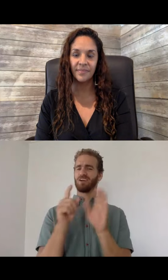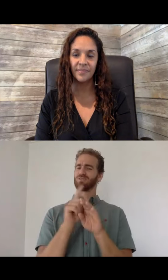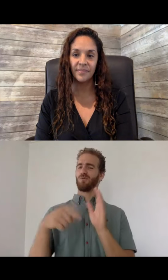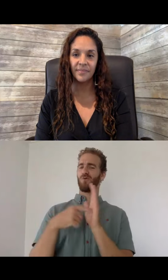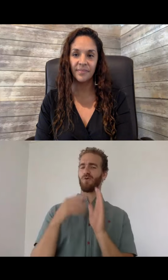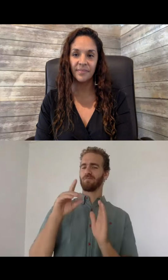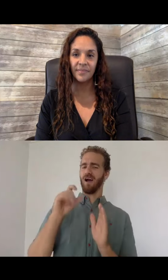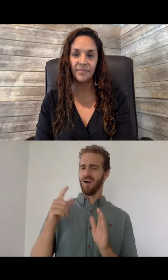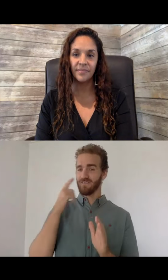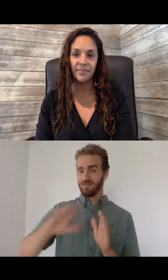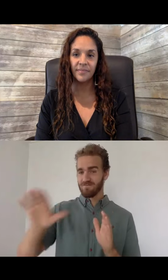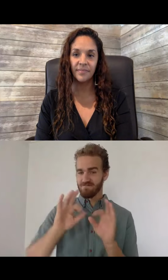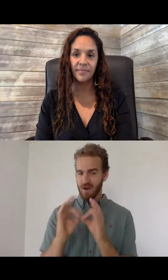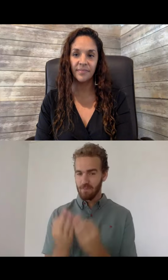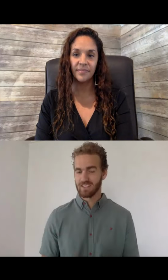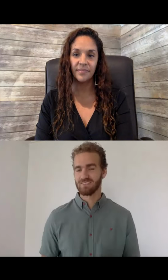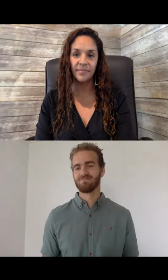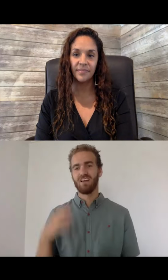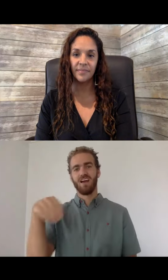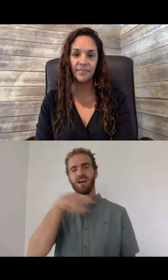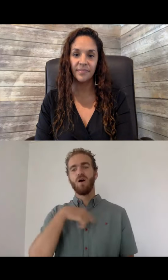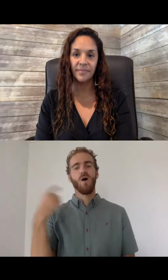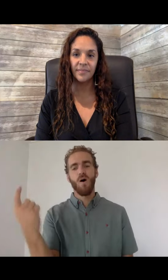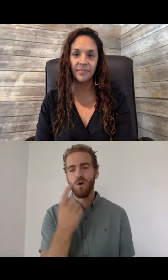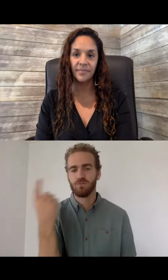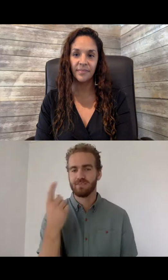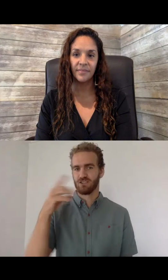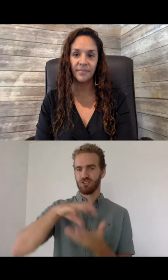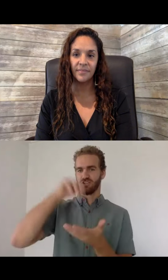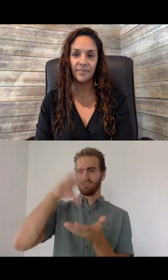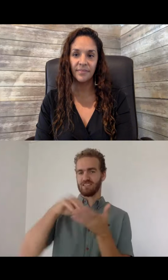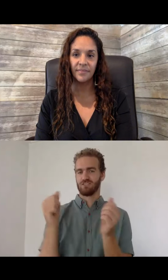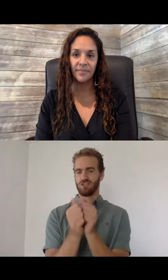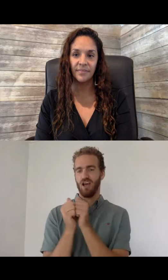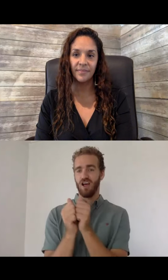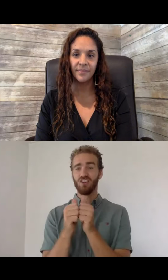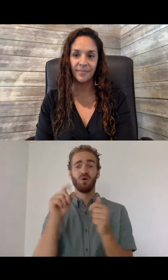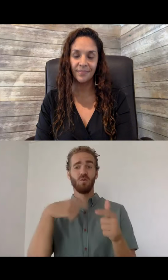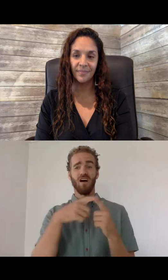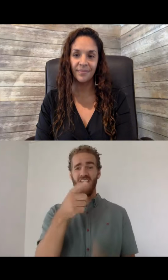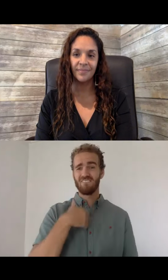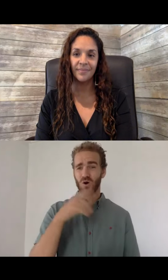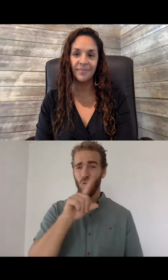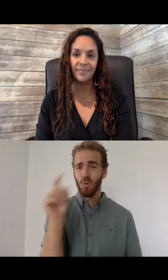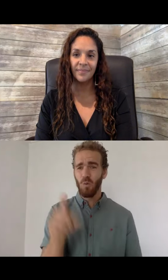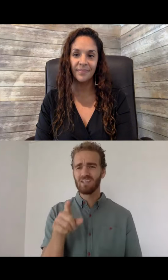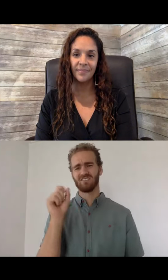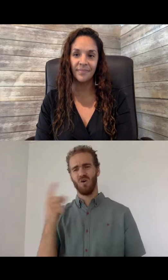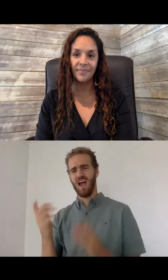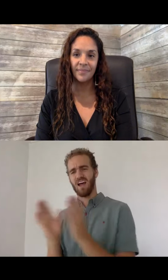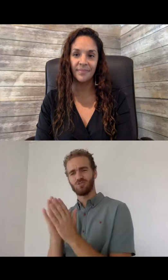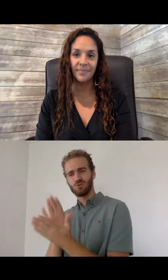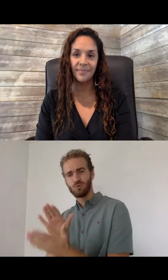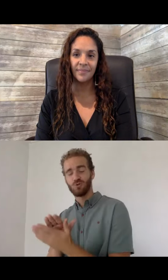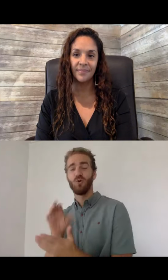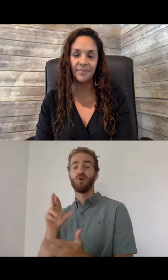family member, set an example as a role model for all of your family to follow. Always, we are learning together. When you have